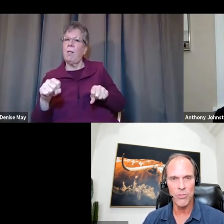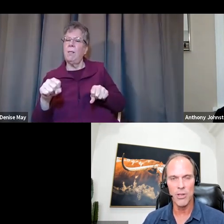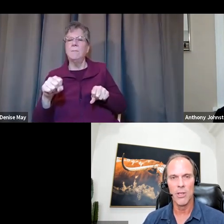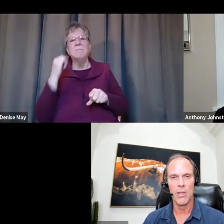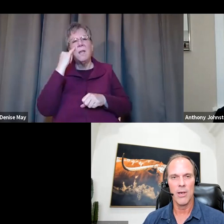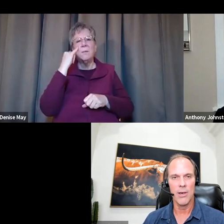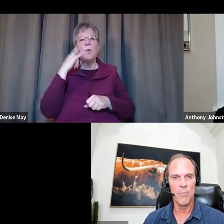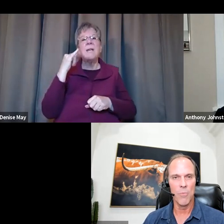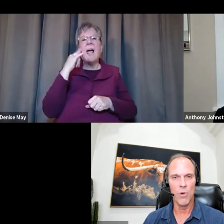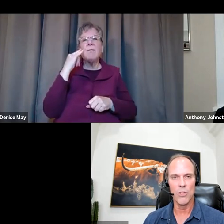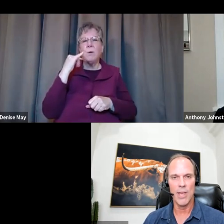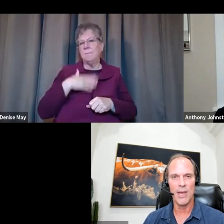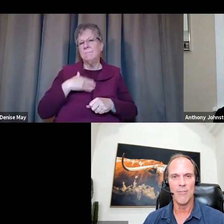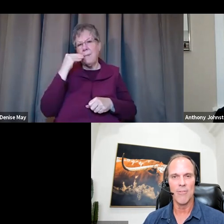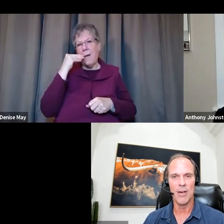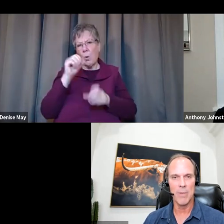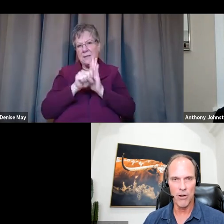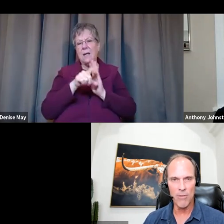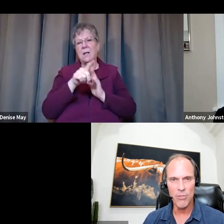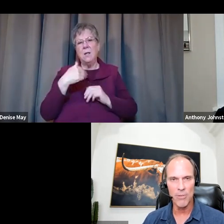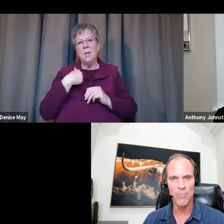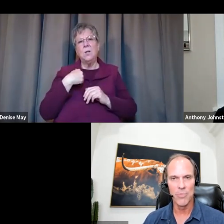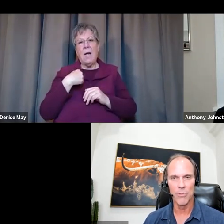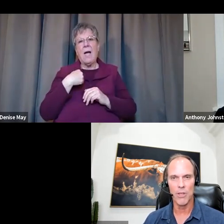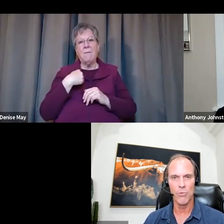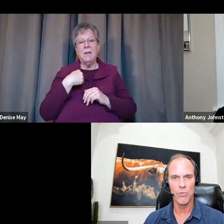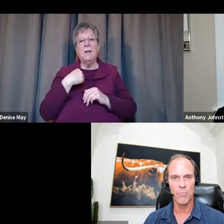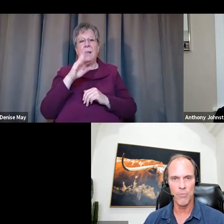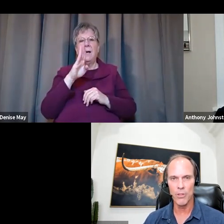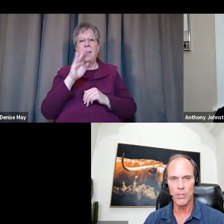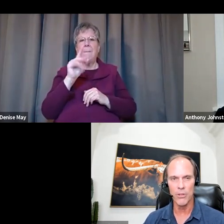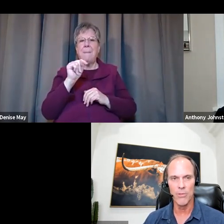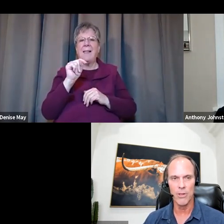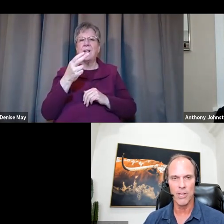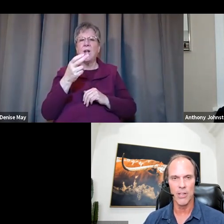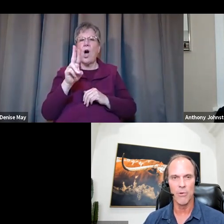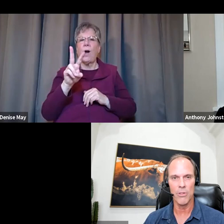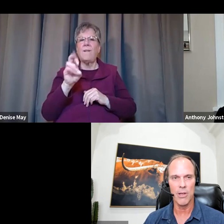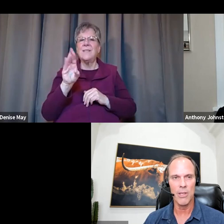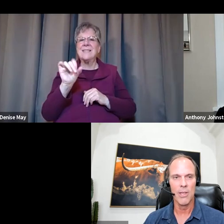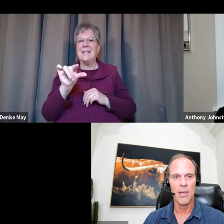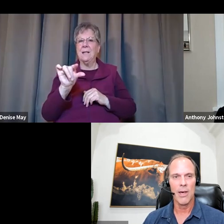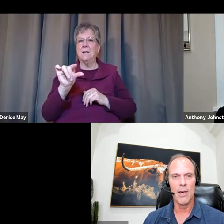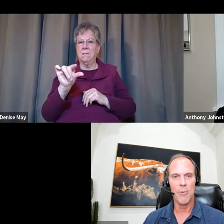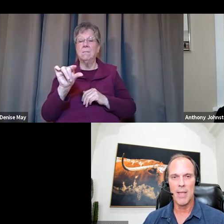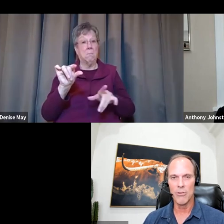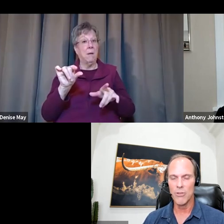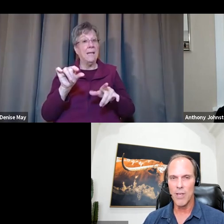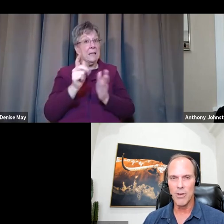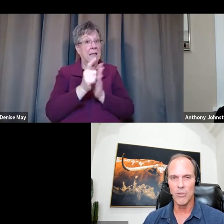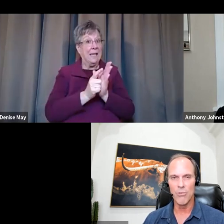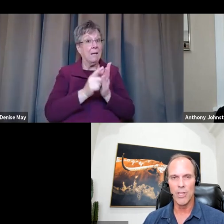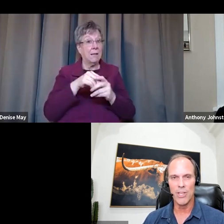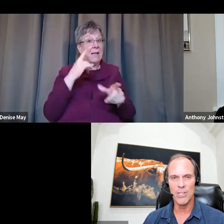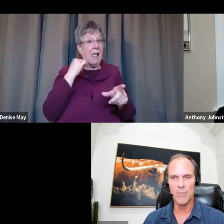my home state, where you have ballot harvesting laws, which is perfectly legal under California law. And there's